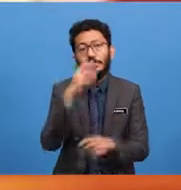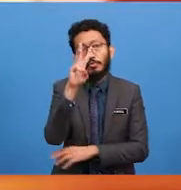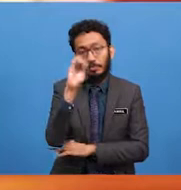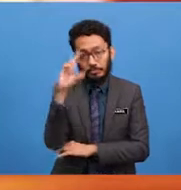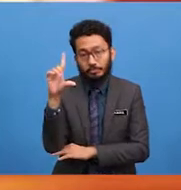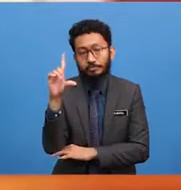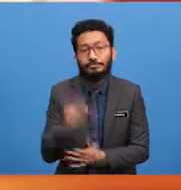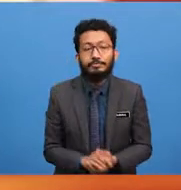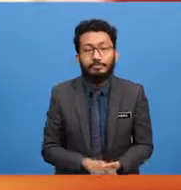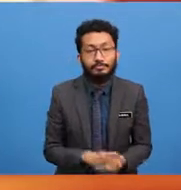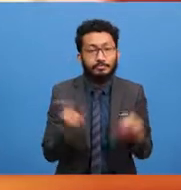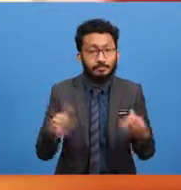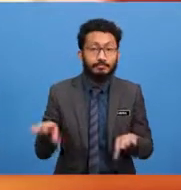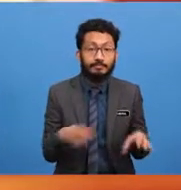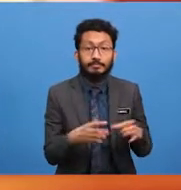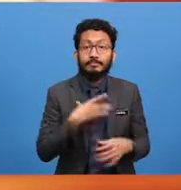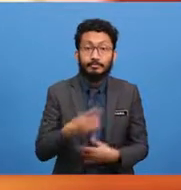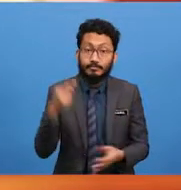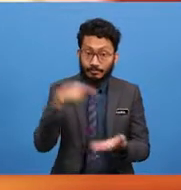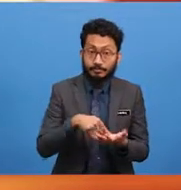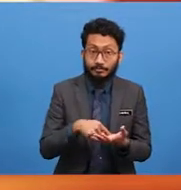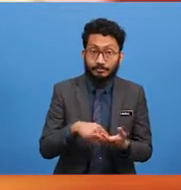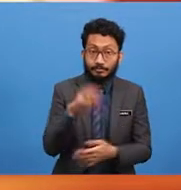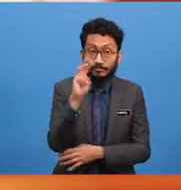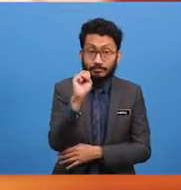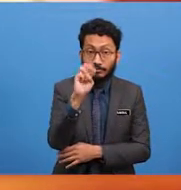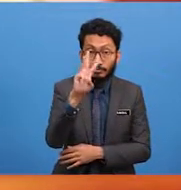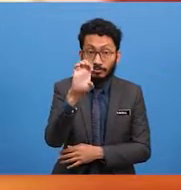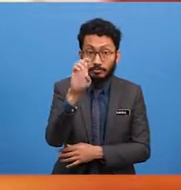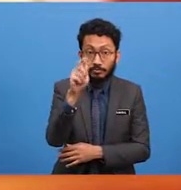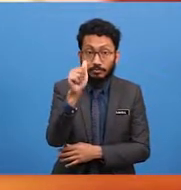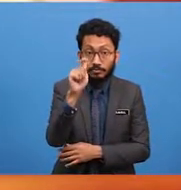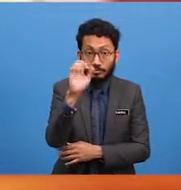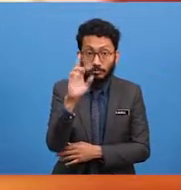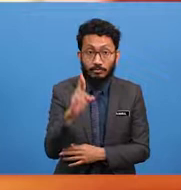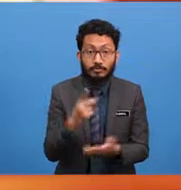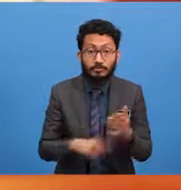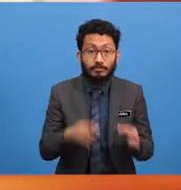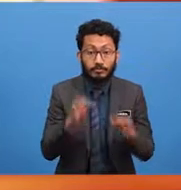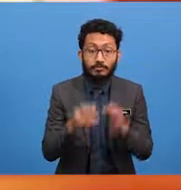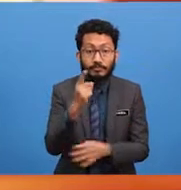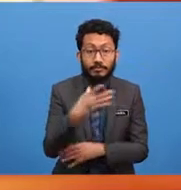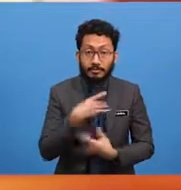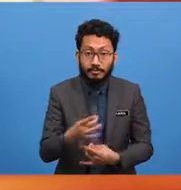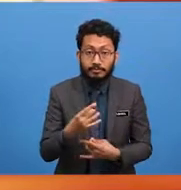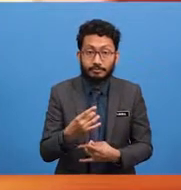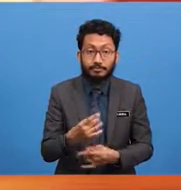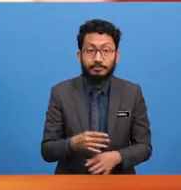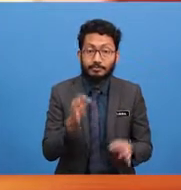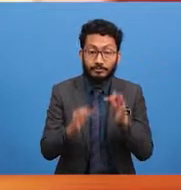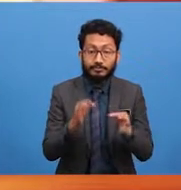Now, do you like this sweater? If you like it, you can say, yes, I